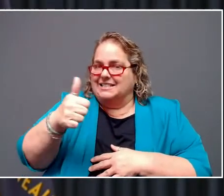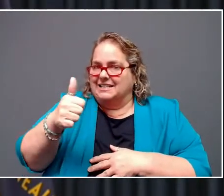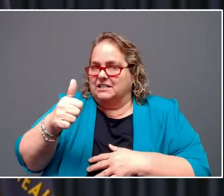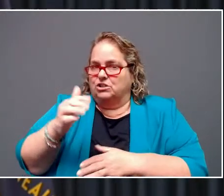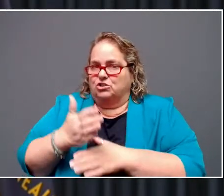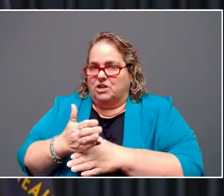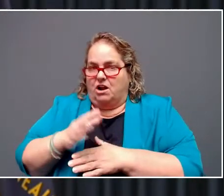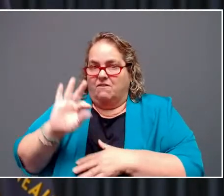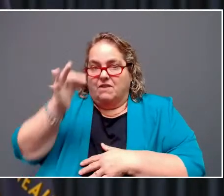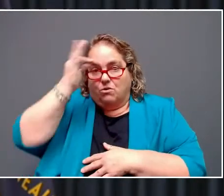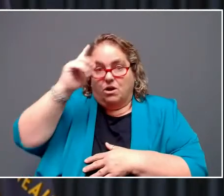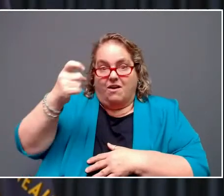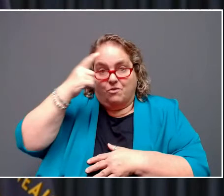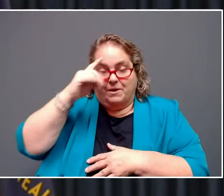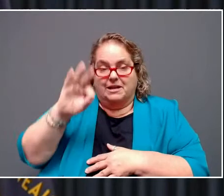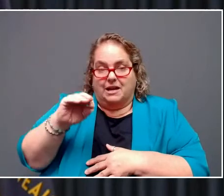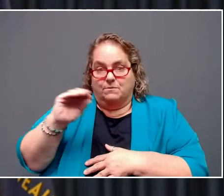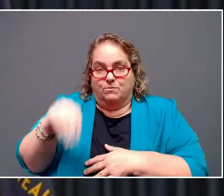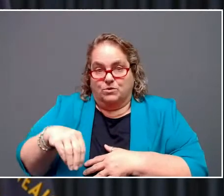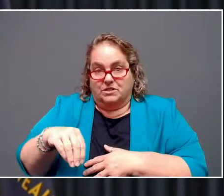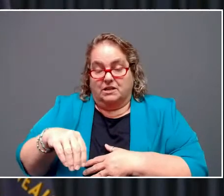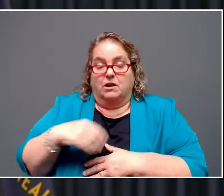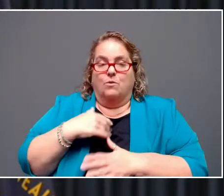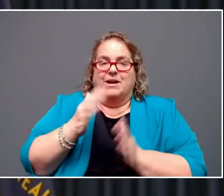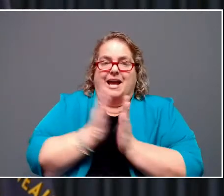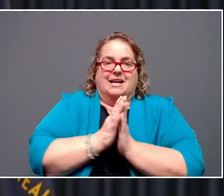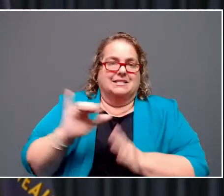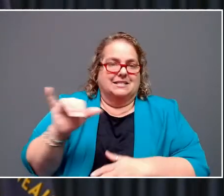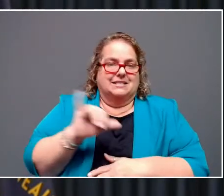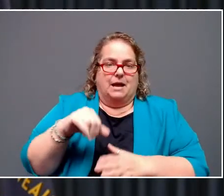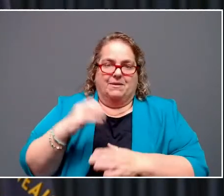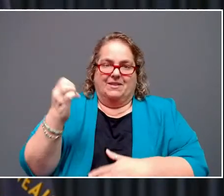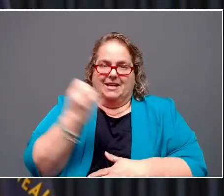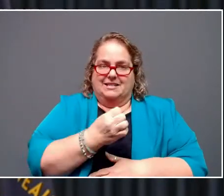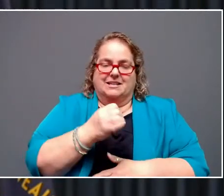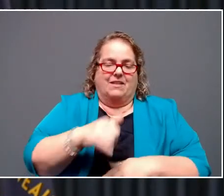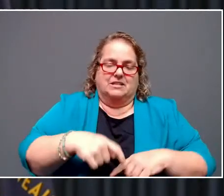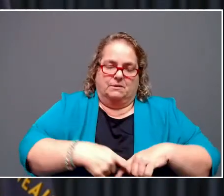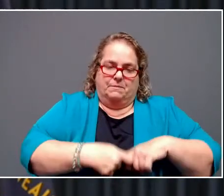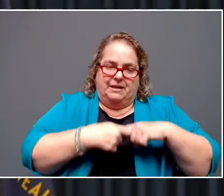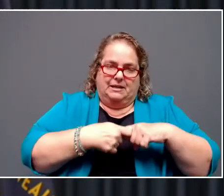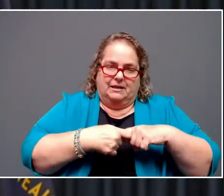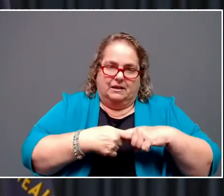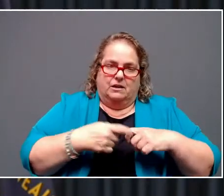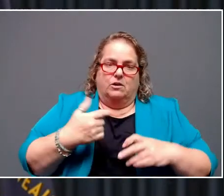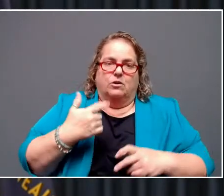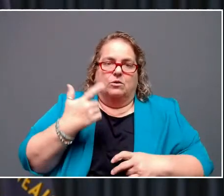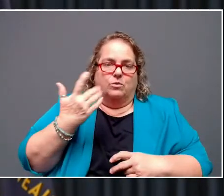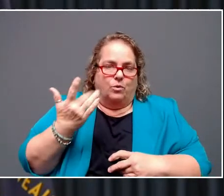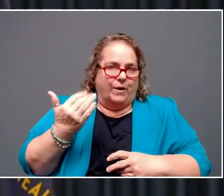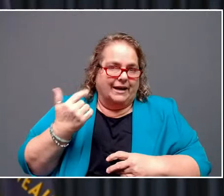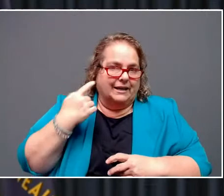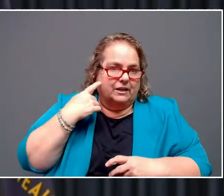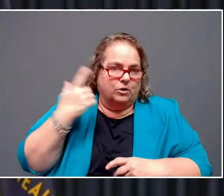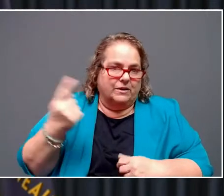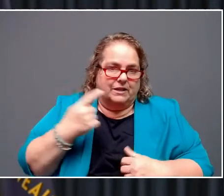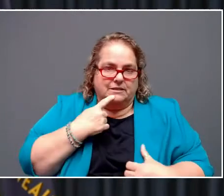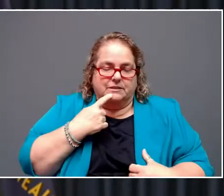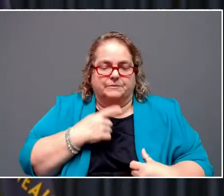90%. We've asked for the same here in the East, and that's pending. We just got that out the door.